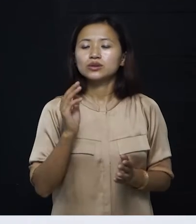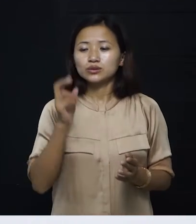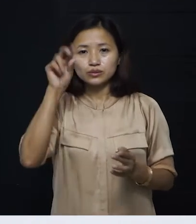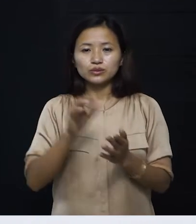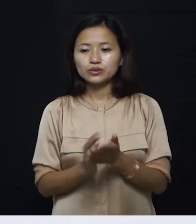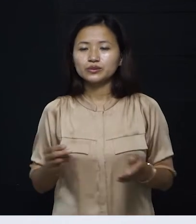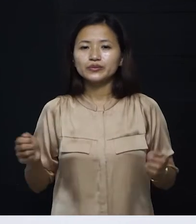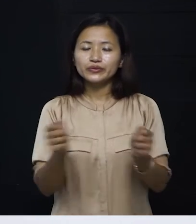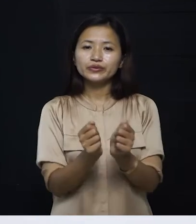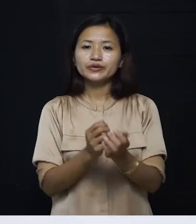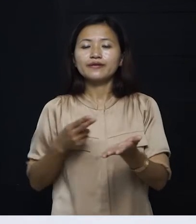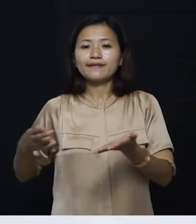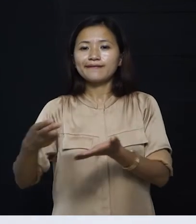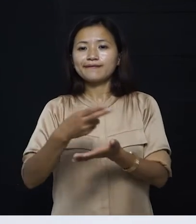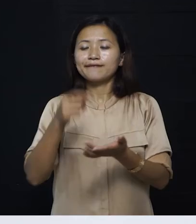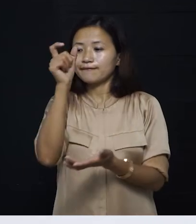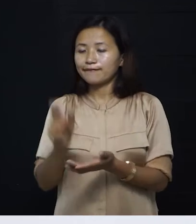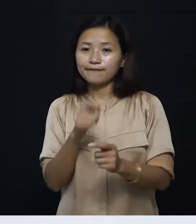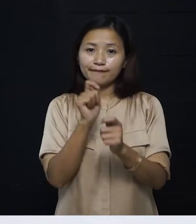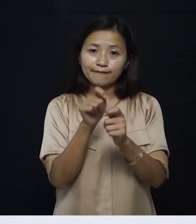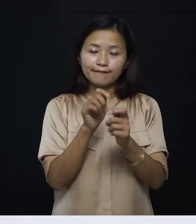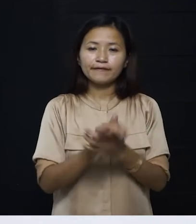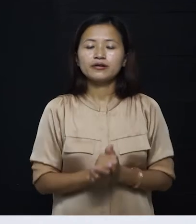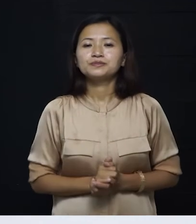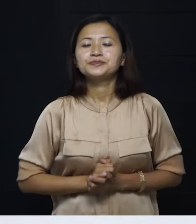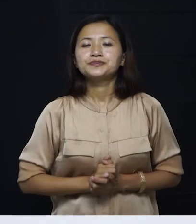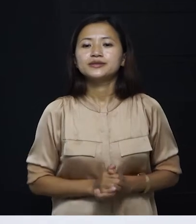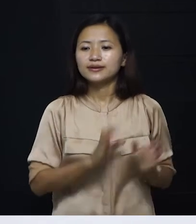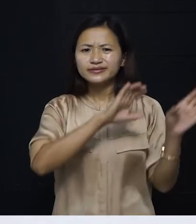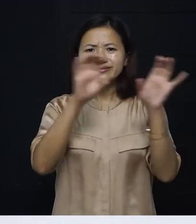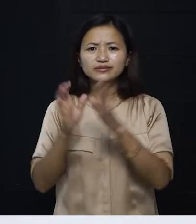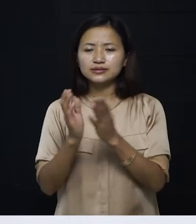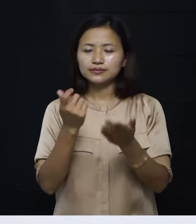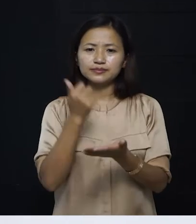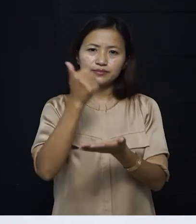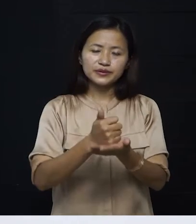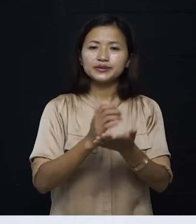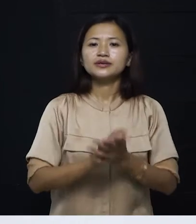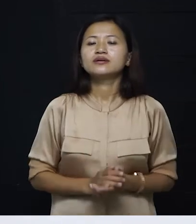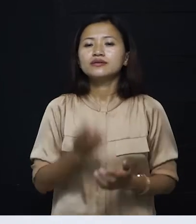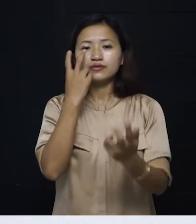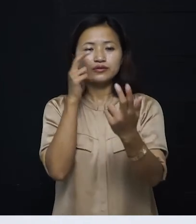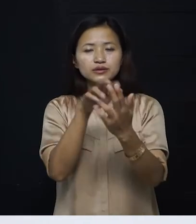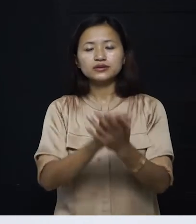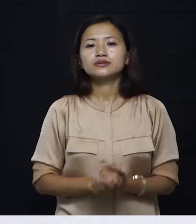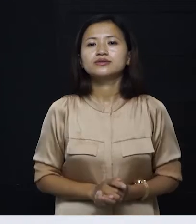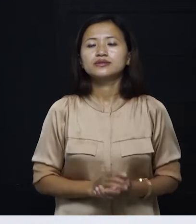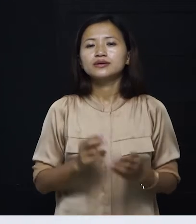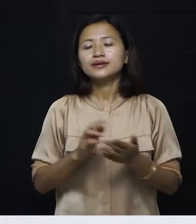farmers, okay? This importance of credit regarding the bank, okay, this is mainly they are focusing on